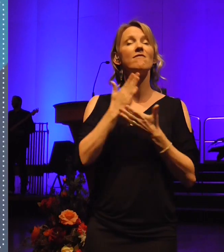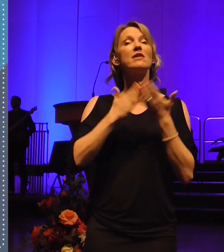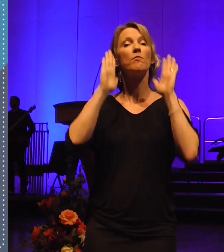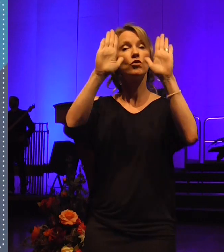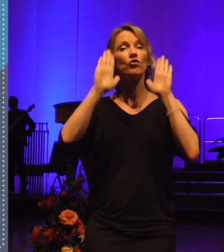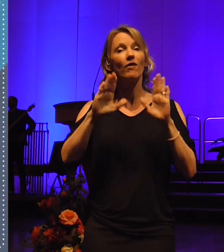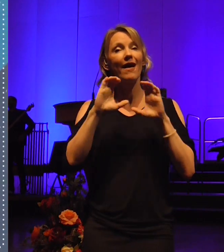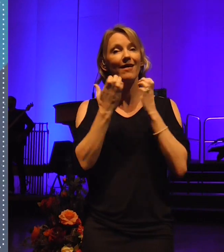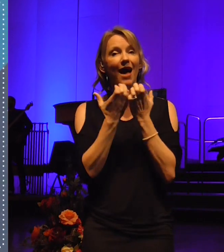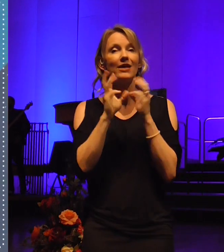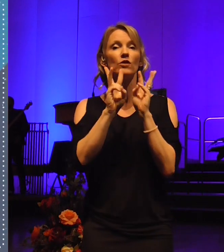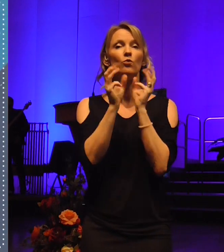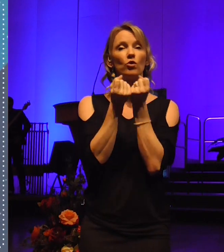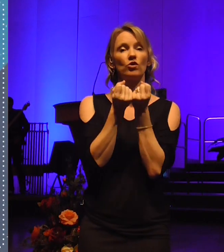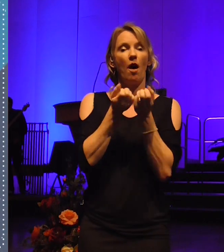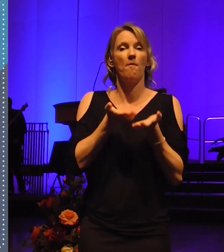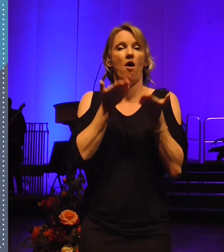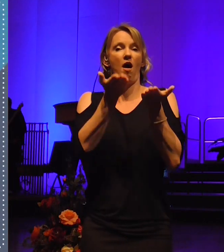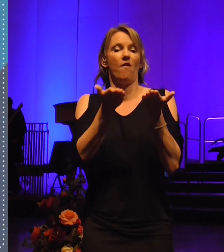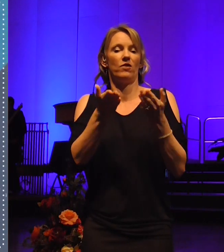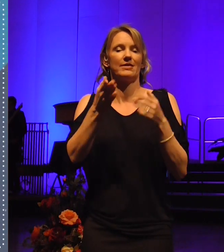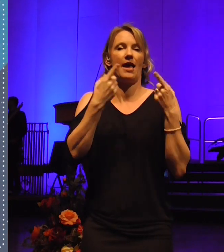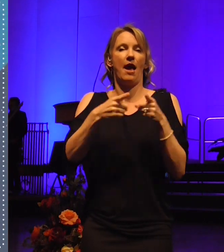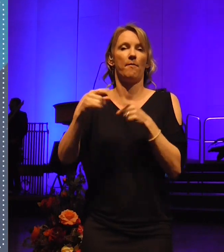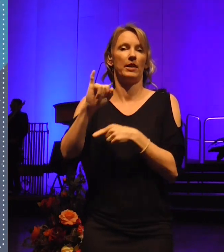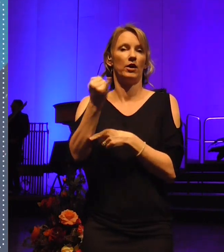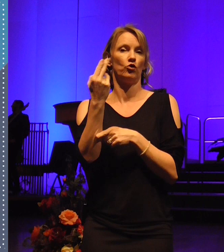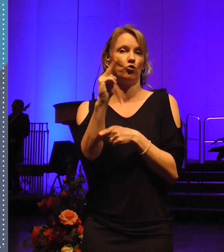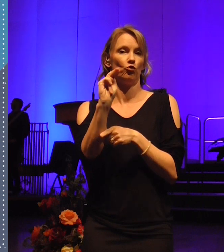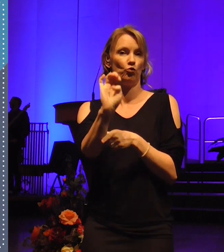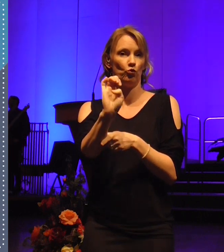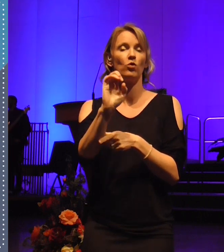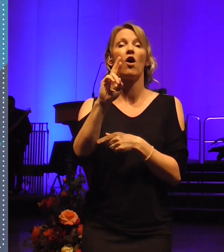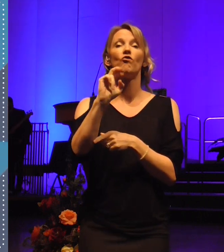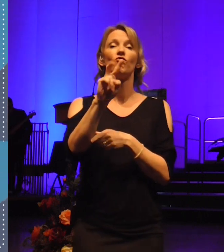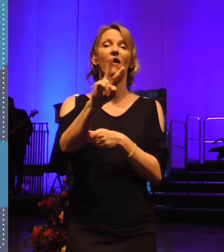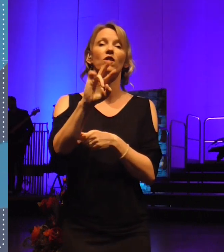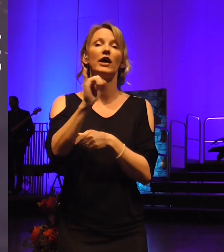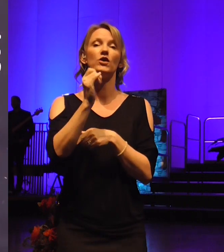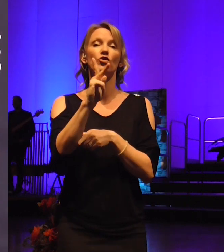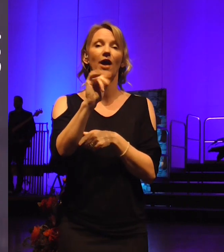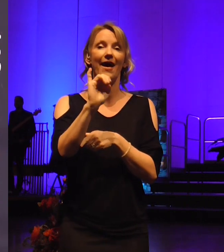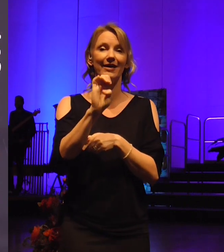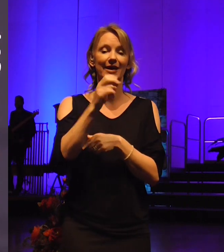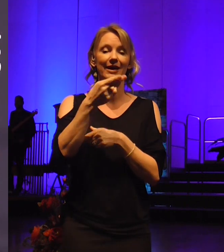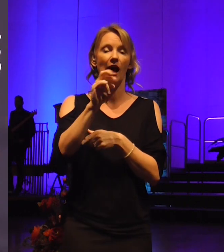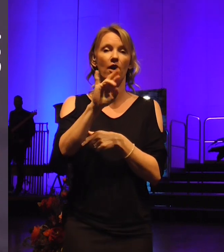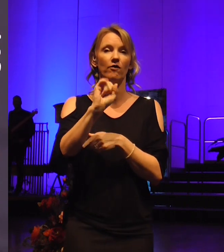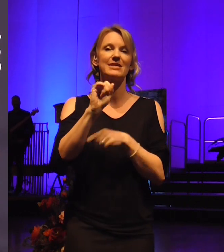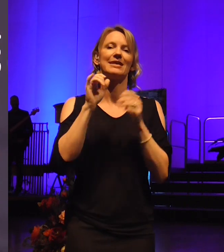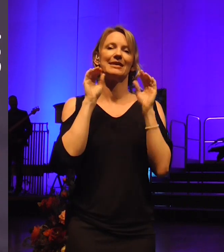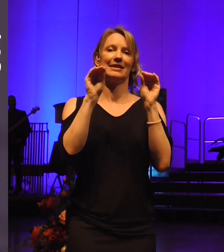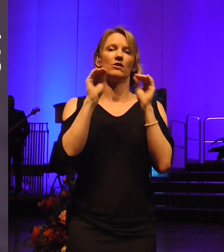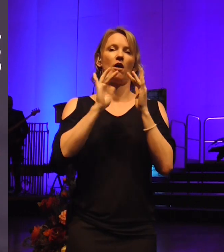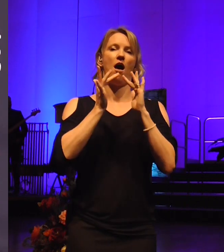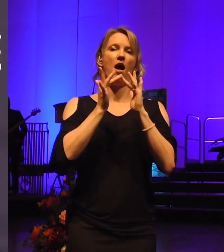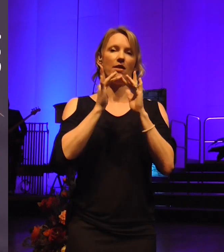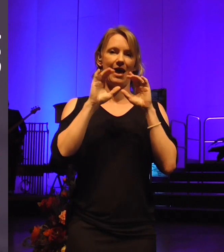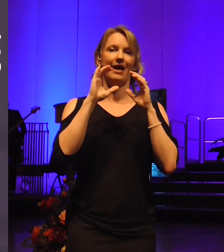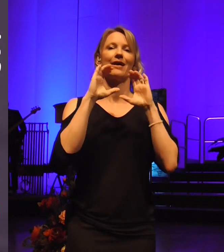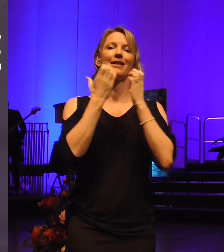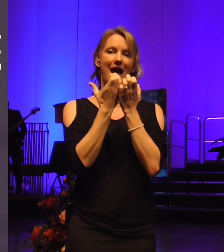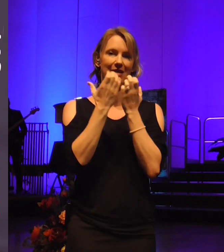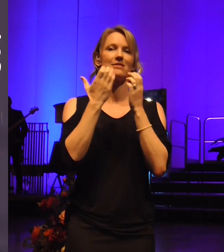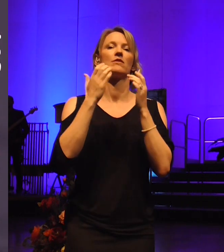We've got some great class and workshop offerings coming up in June. Reverend Jackie Harris is teaching an online course